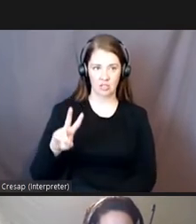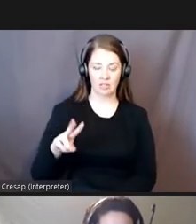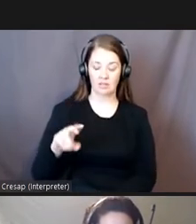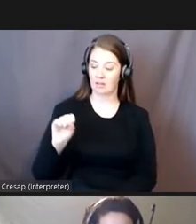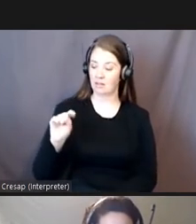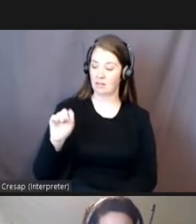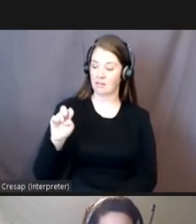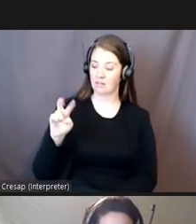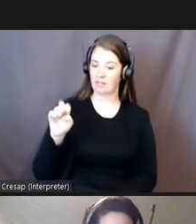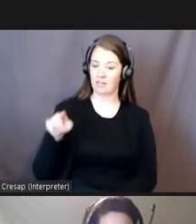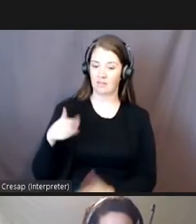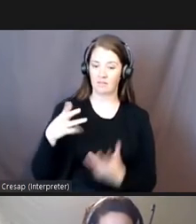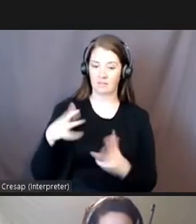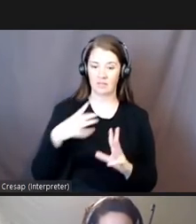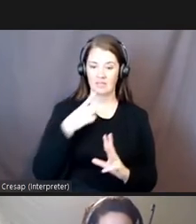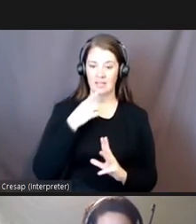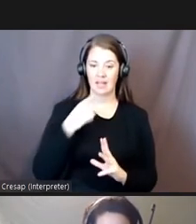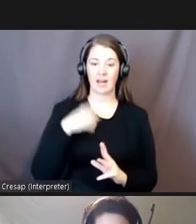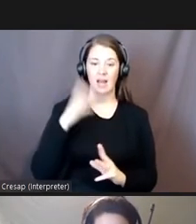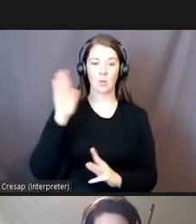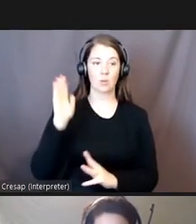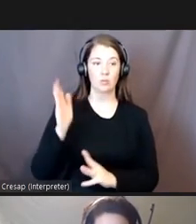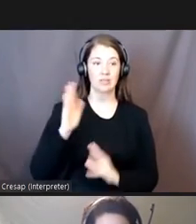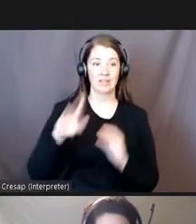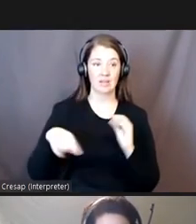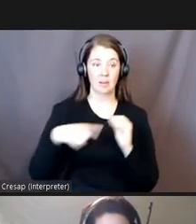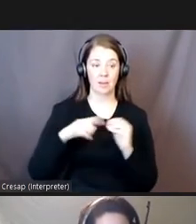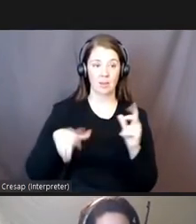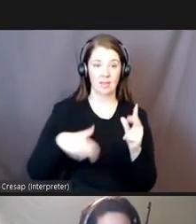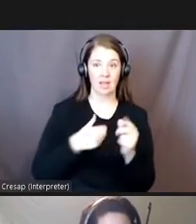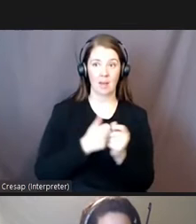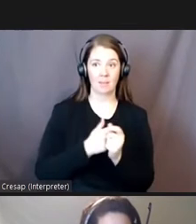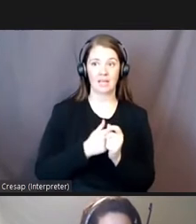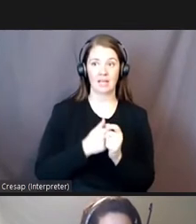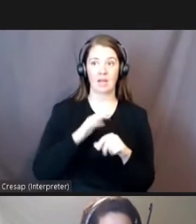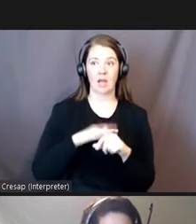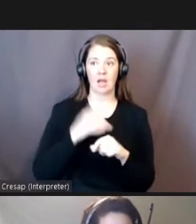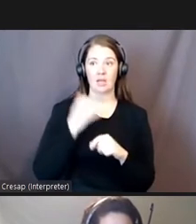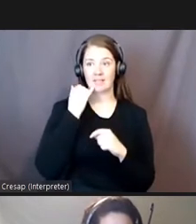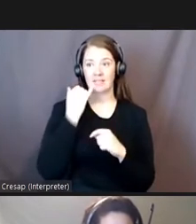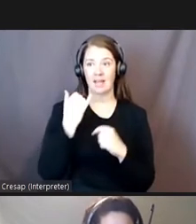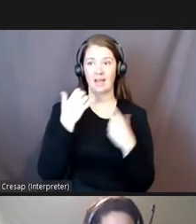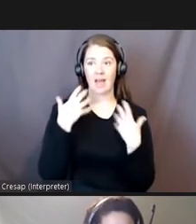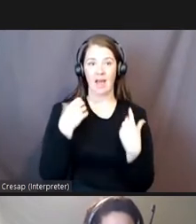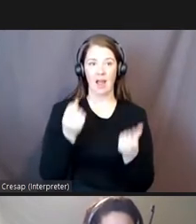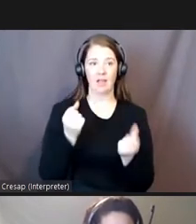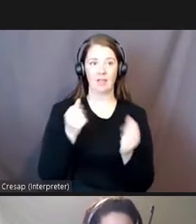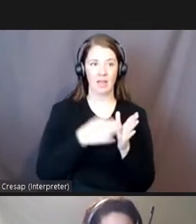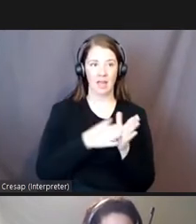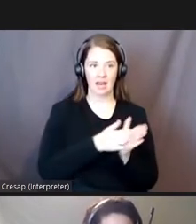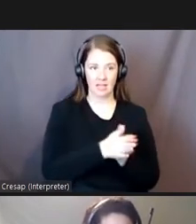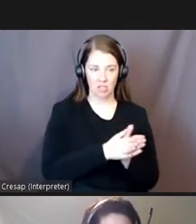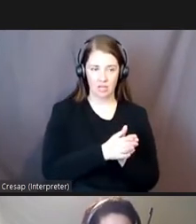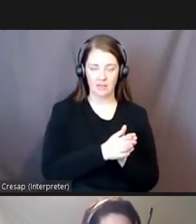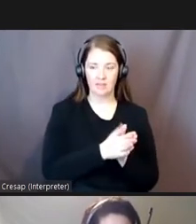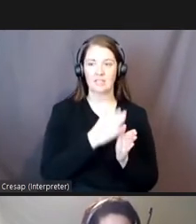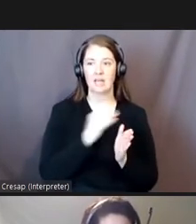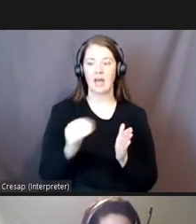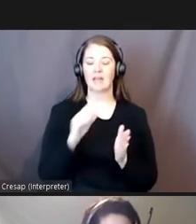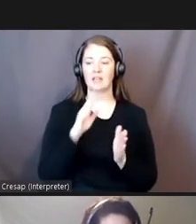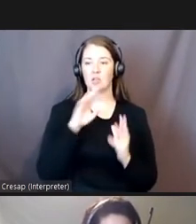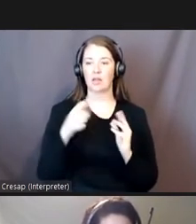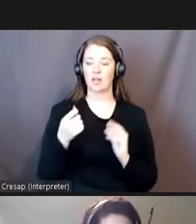Steve said, I will be presenting on update on the FCC's telehealth initiatives and talking a bit about